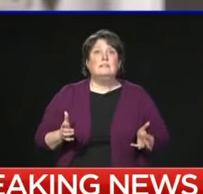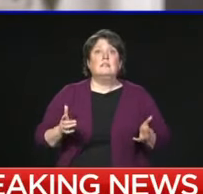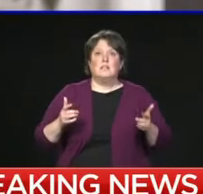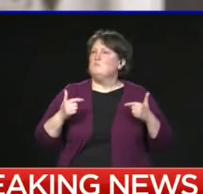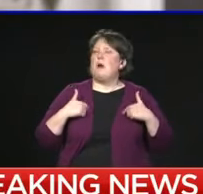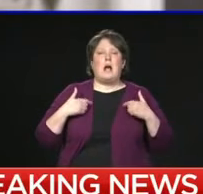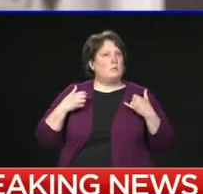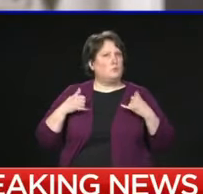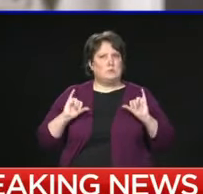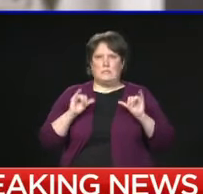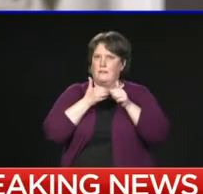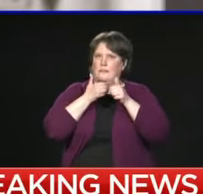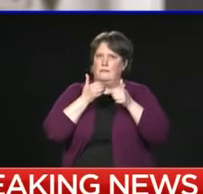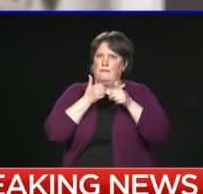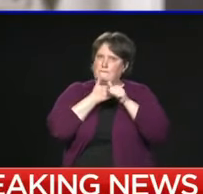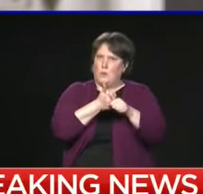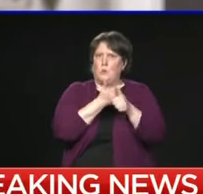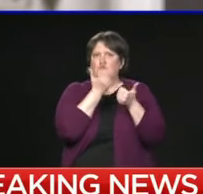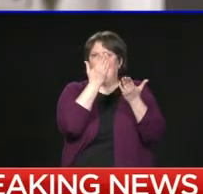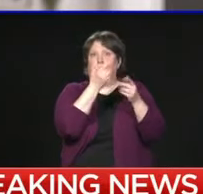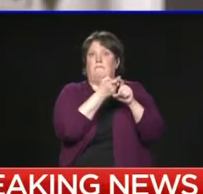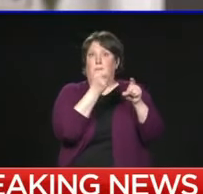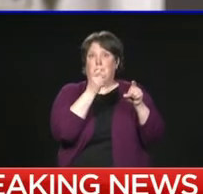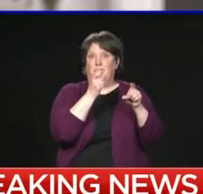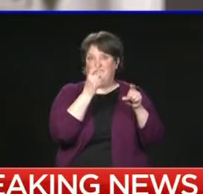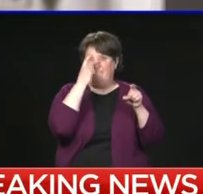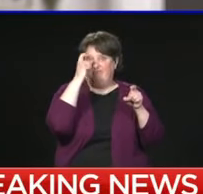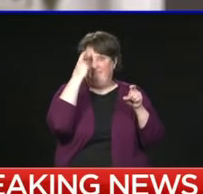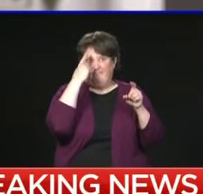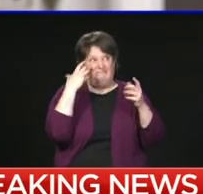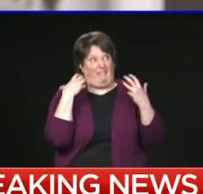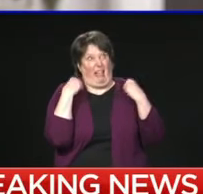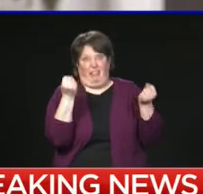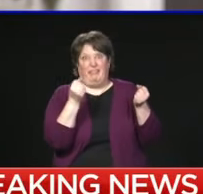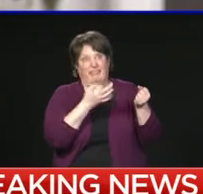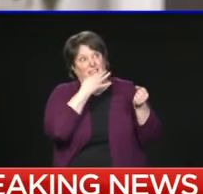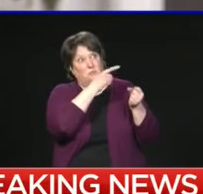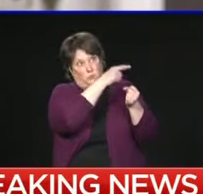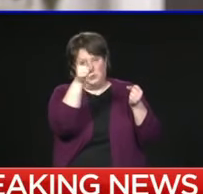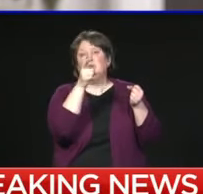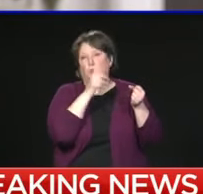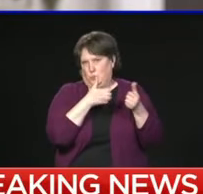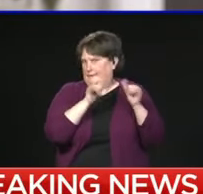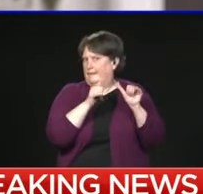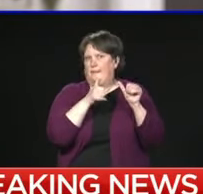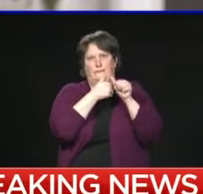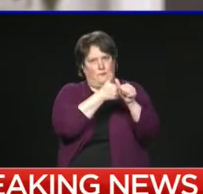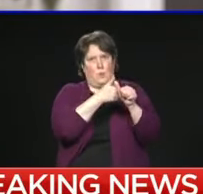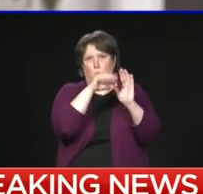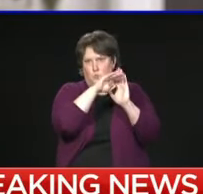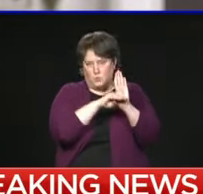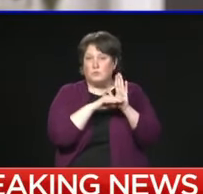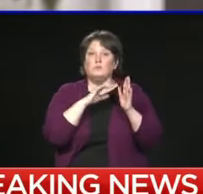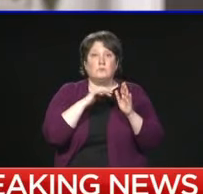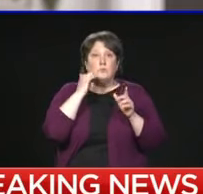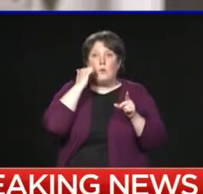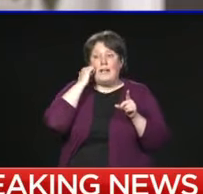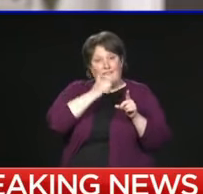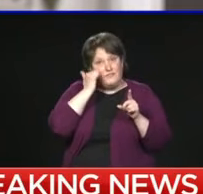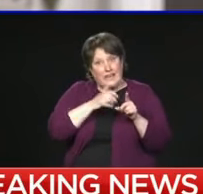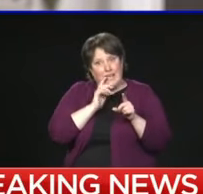no symptoms. We will continue making sure we follow all recommendations by health authorities. That means that every day